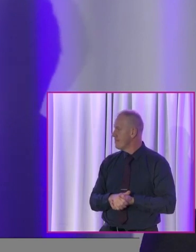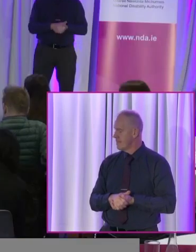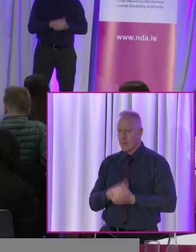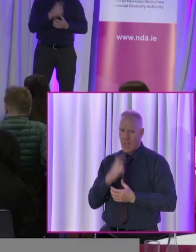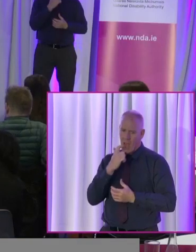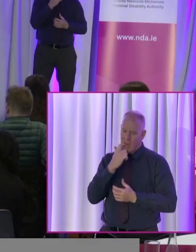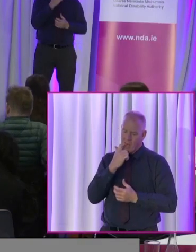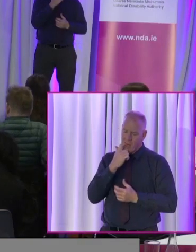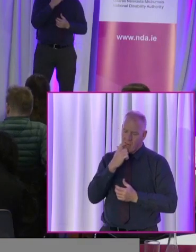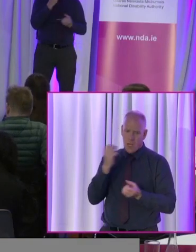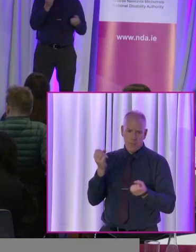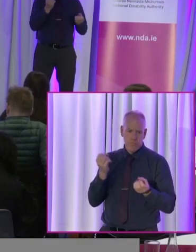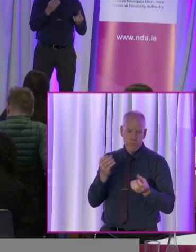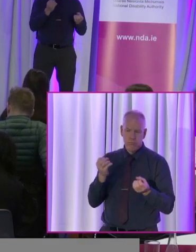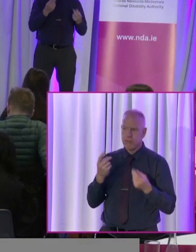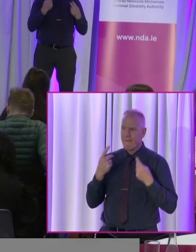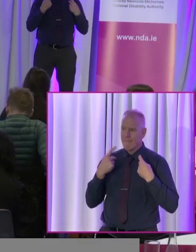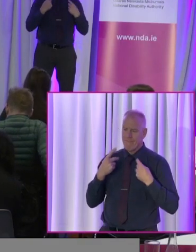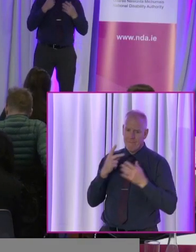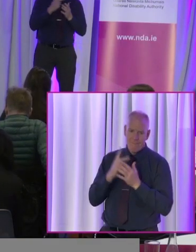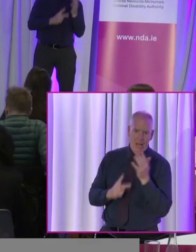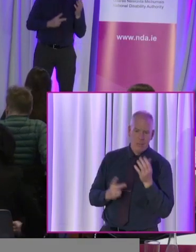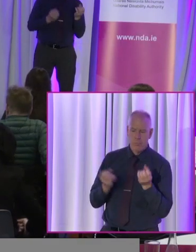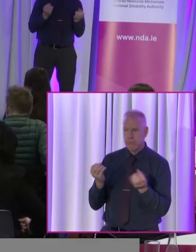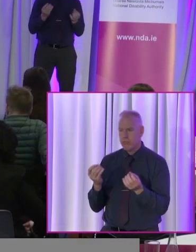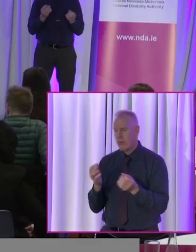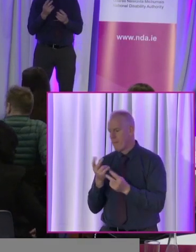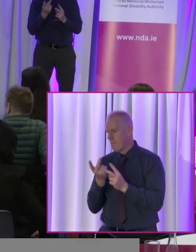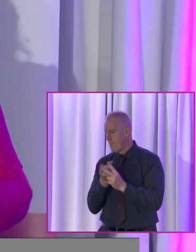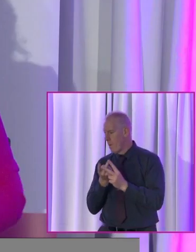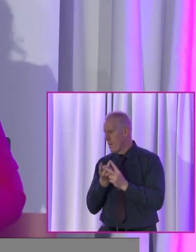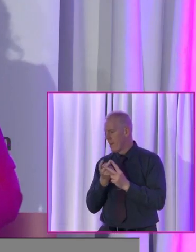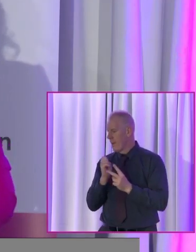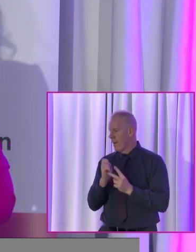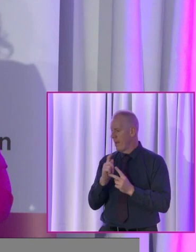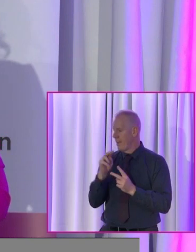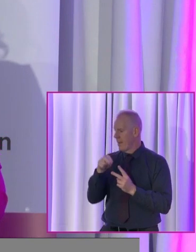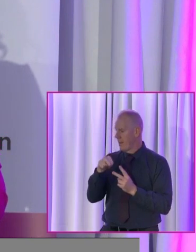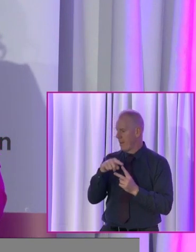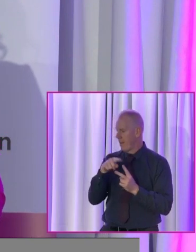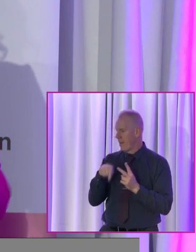Really valuable contributions from both Ethan